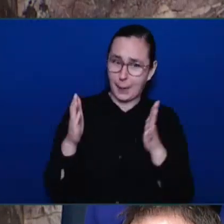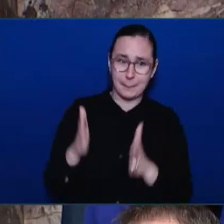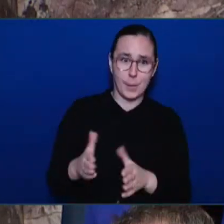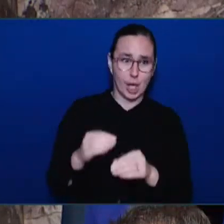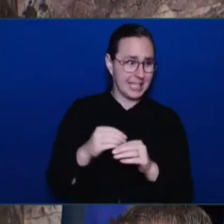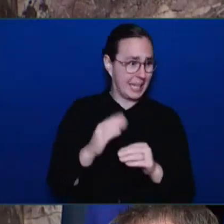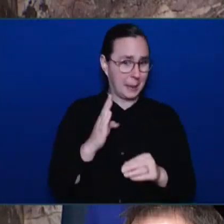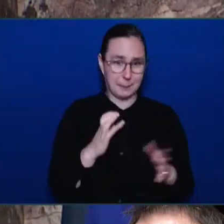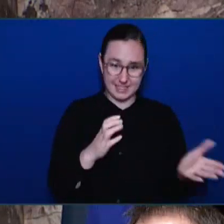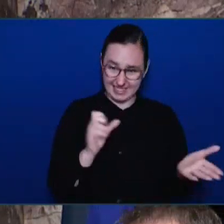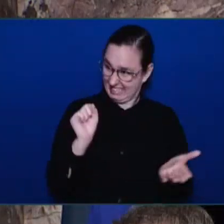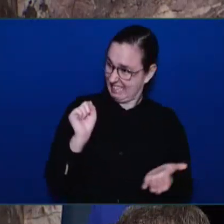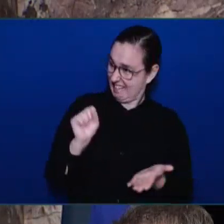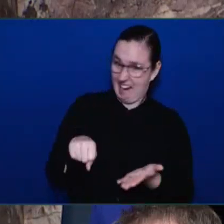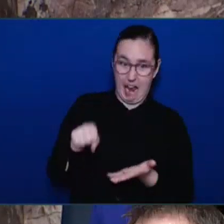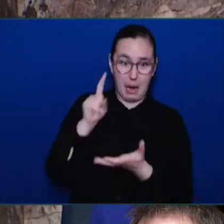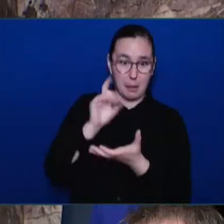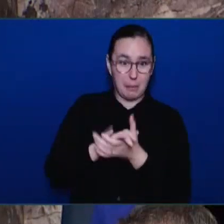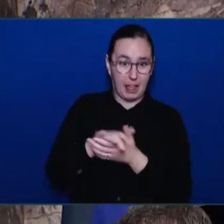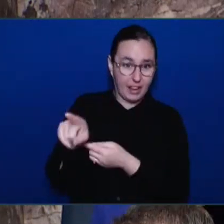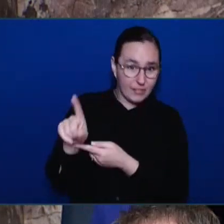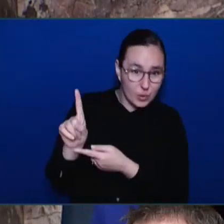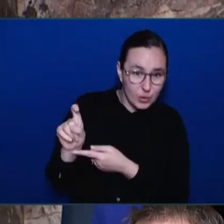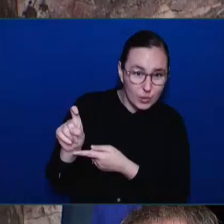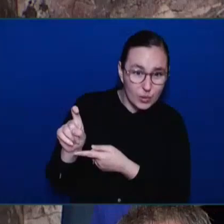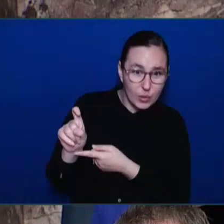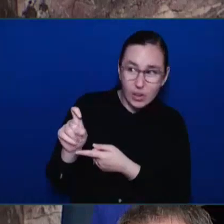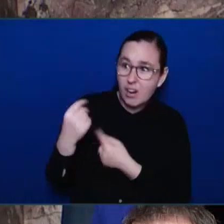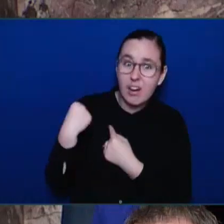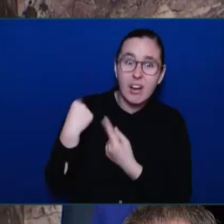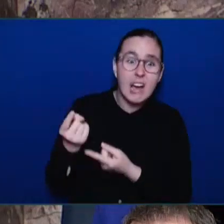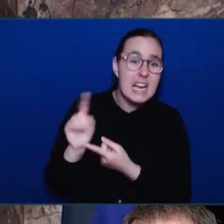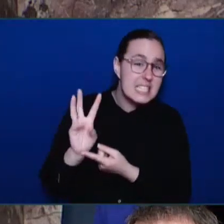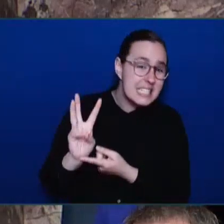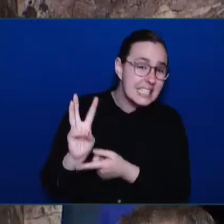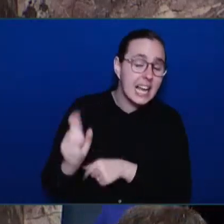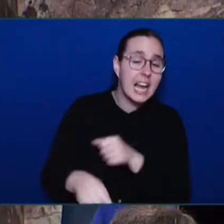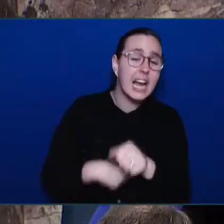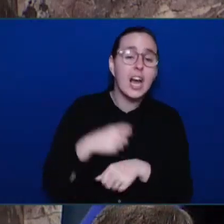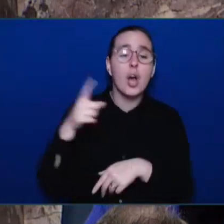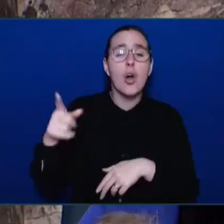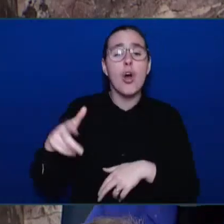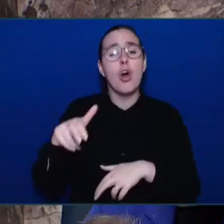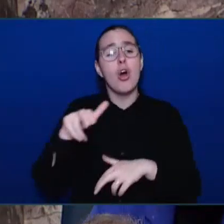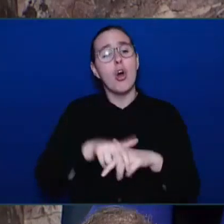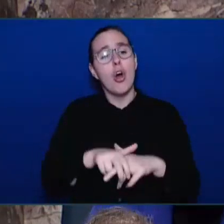for 6 years and allowed chaos to reign on the streets of British Columbia?